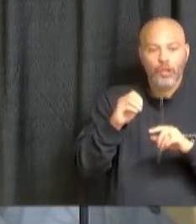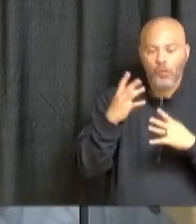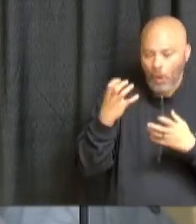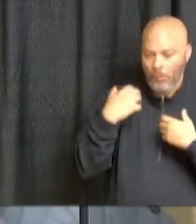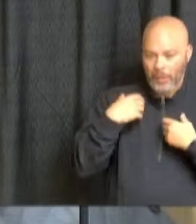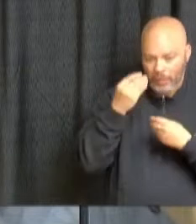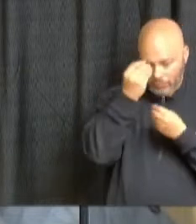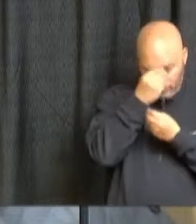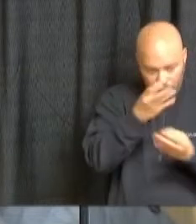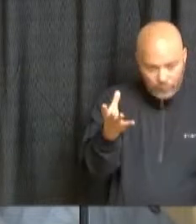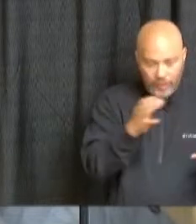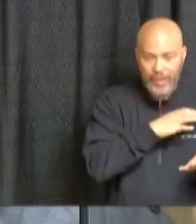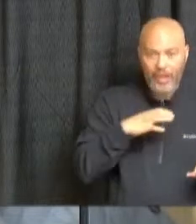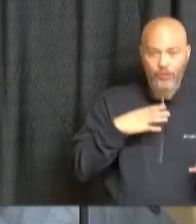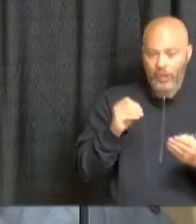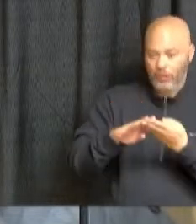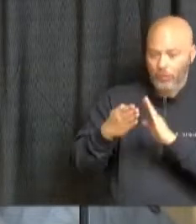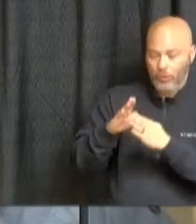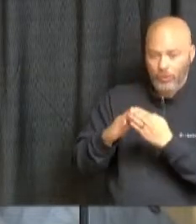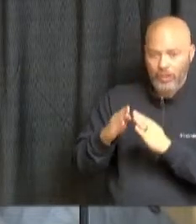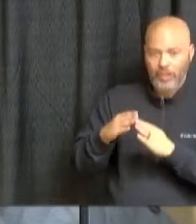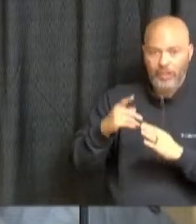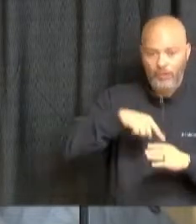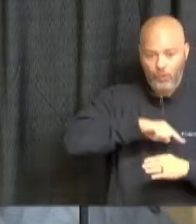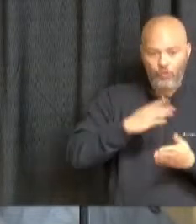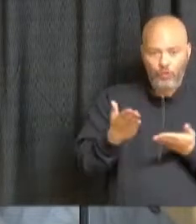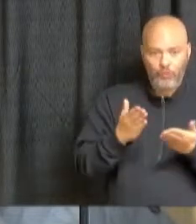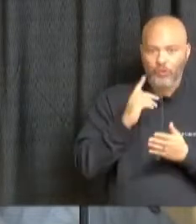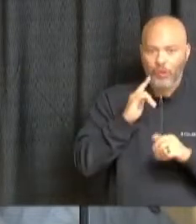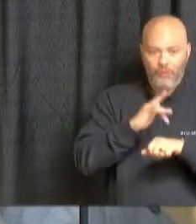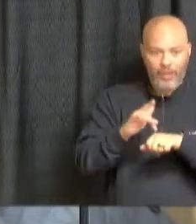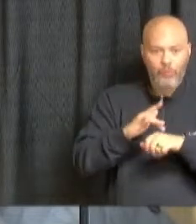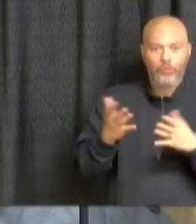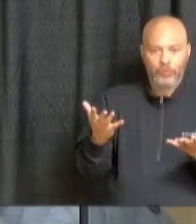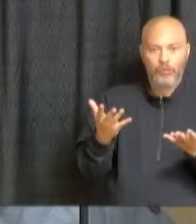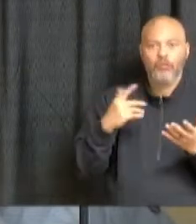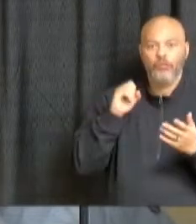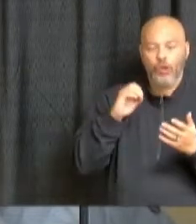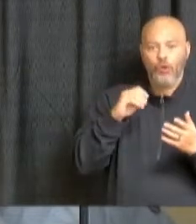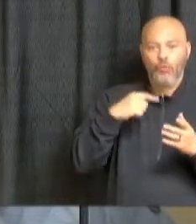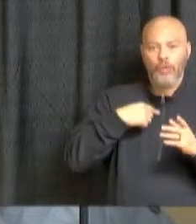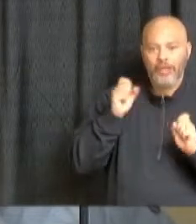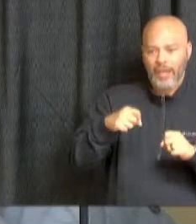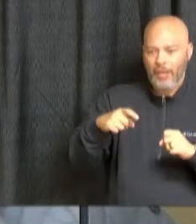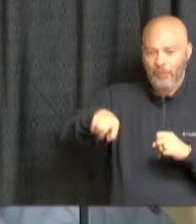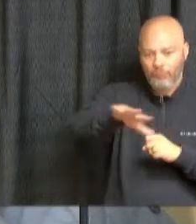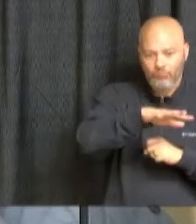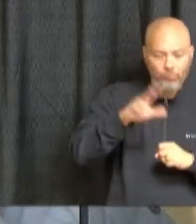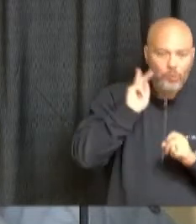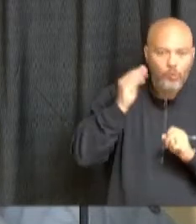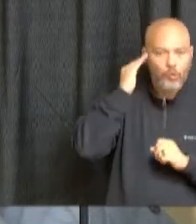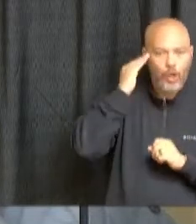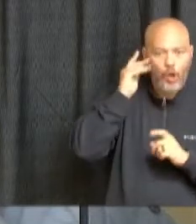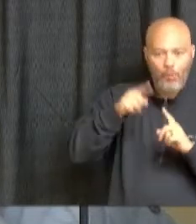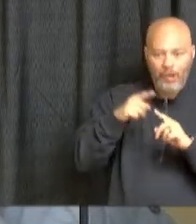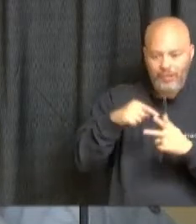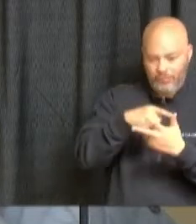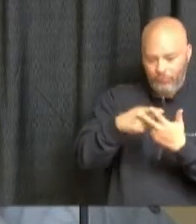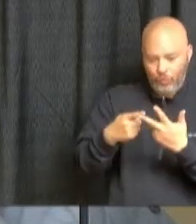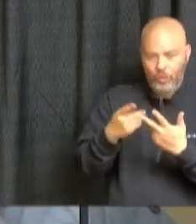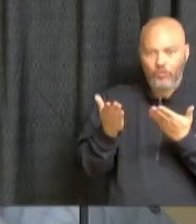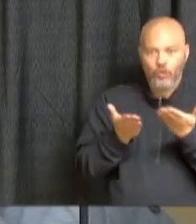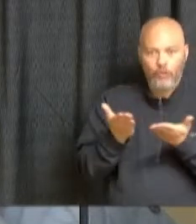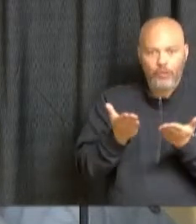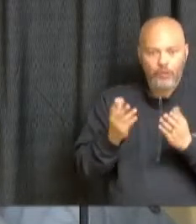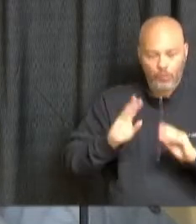me to stress to the council and to the community that they just need all of our help in making sure that the residents know of these particular services